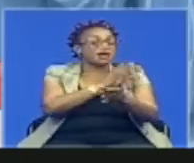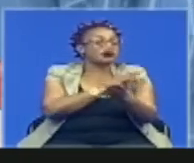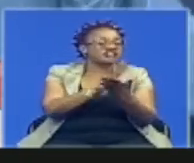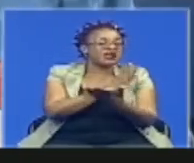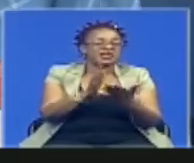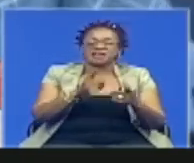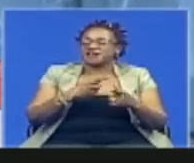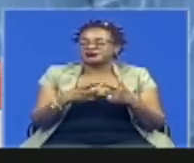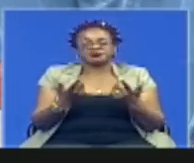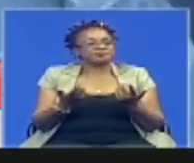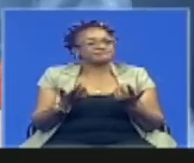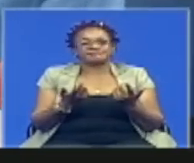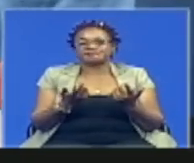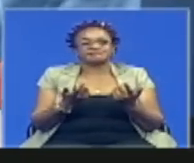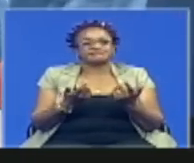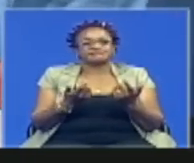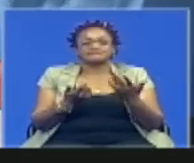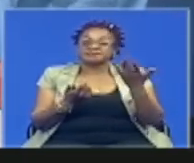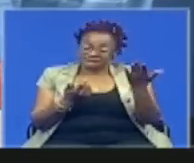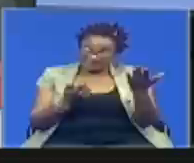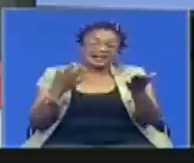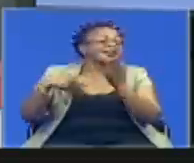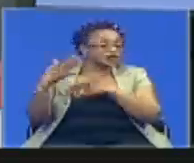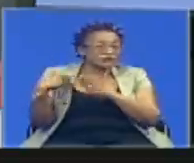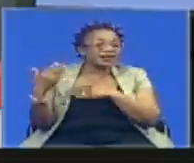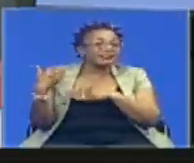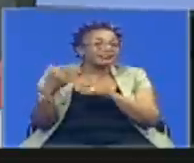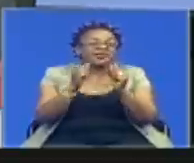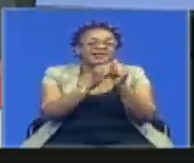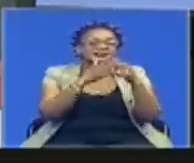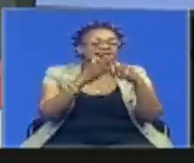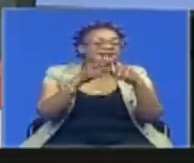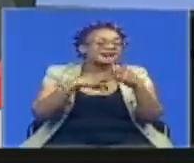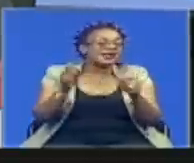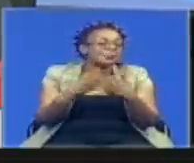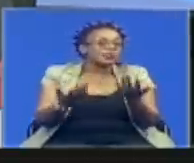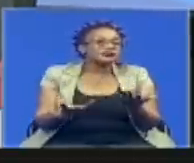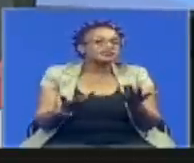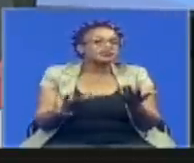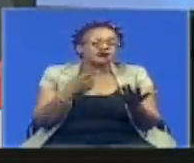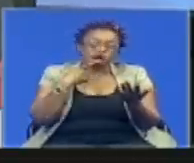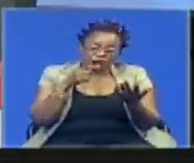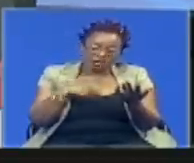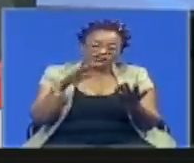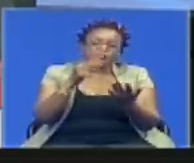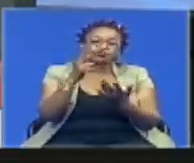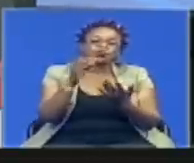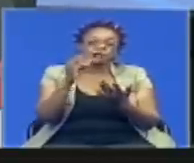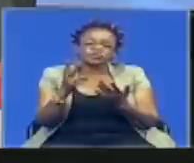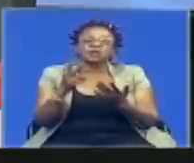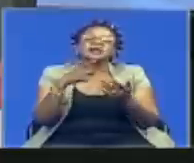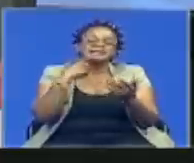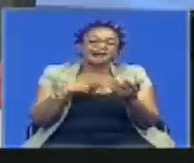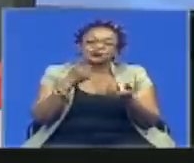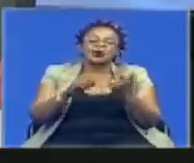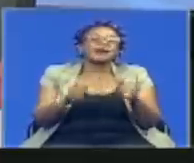happened in 1997. Now that you've gone to history. What happened in 1997? Yes. You've told us from 2002, not accepting defeat. Tell us what he